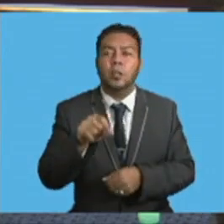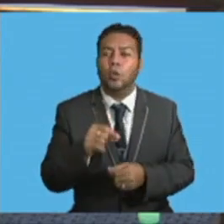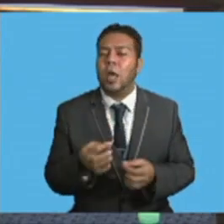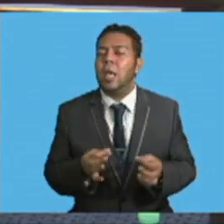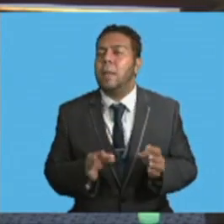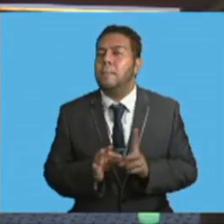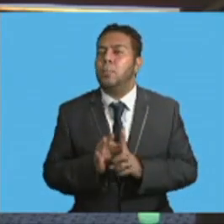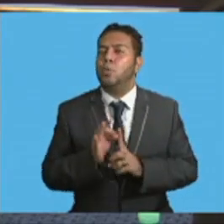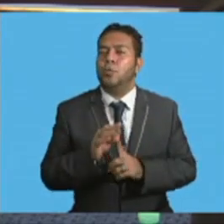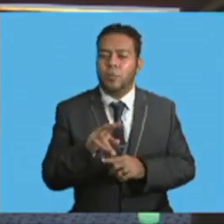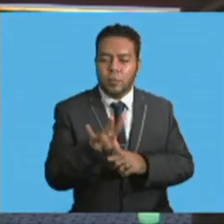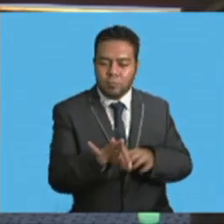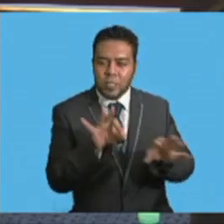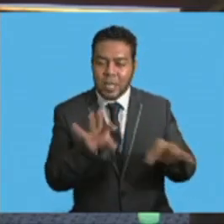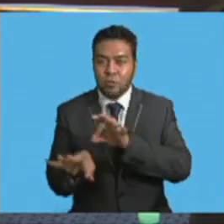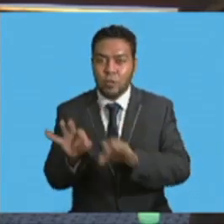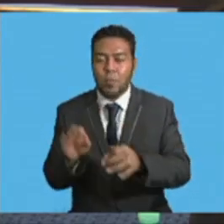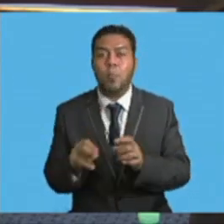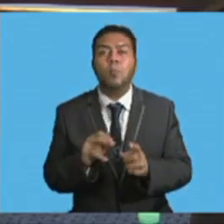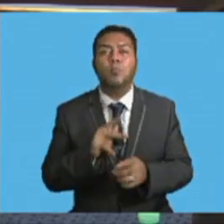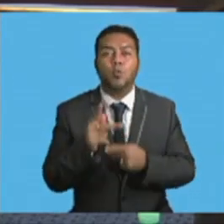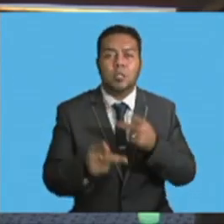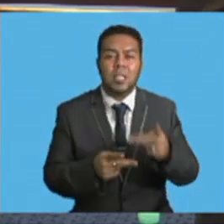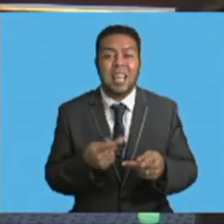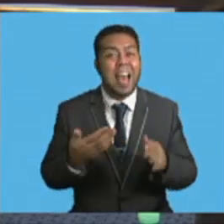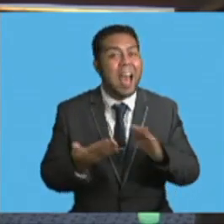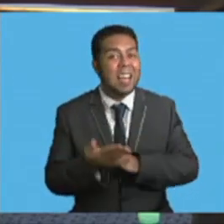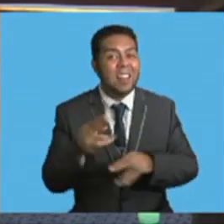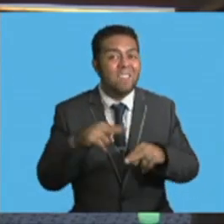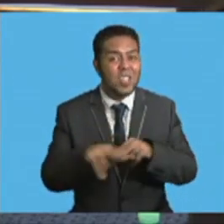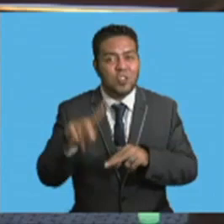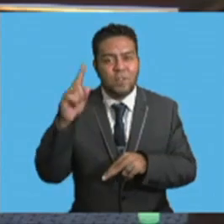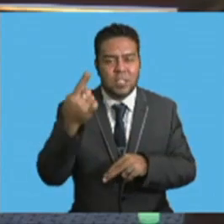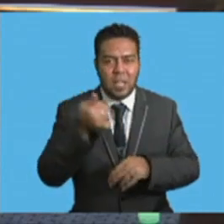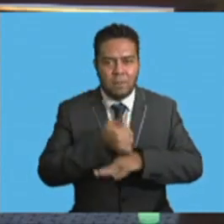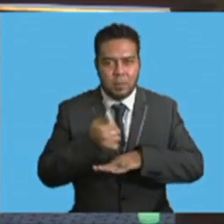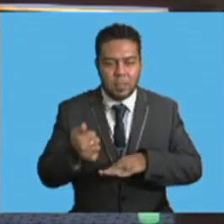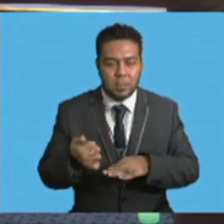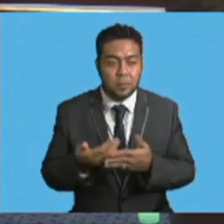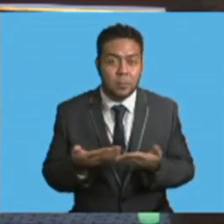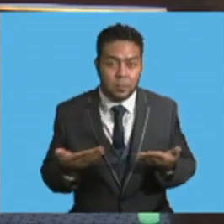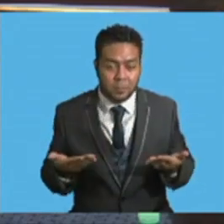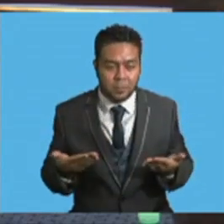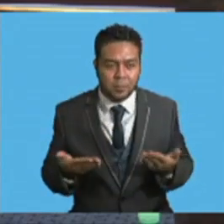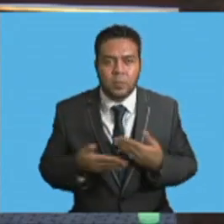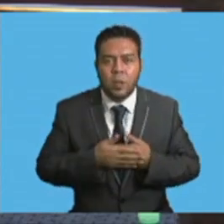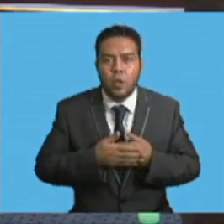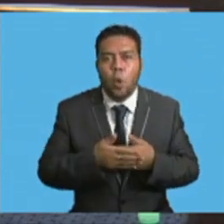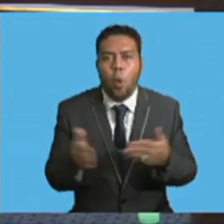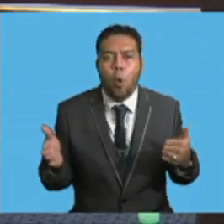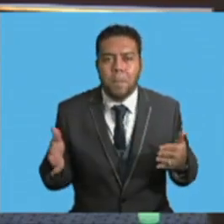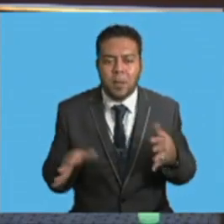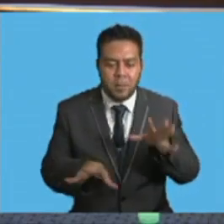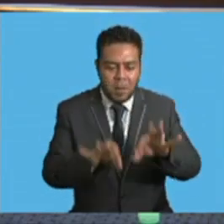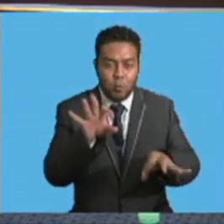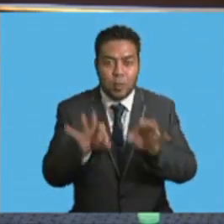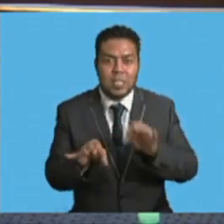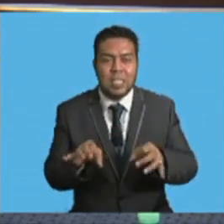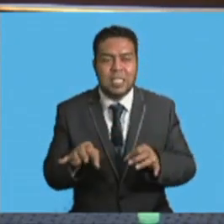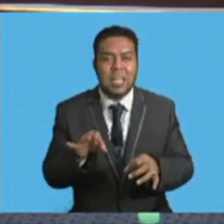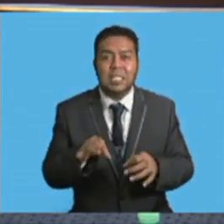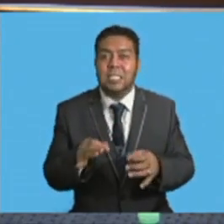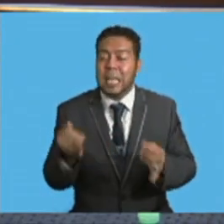recruitment process under the Fiji First government, and also recently under the Open Merit Recruitment Selection